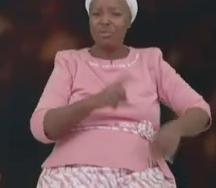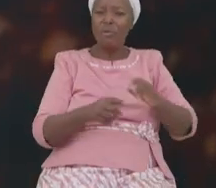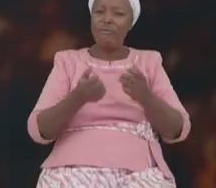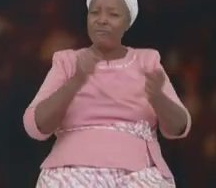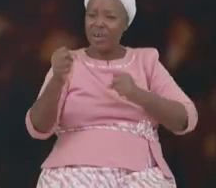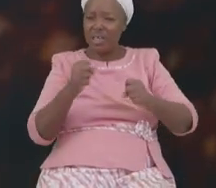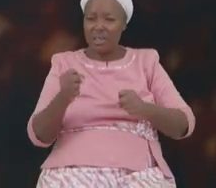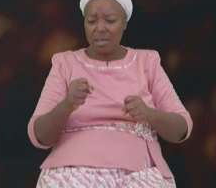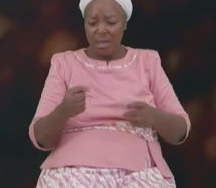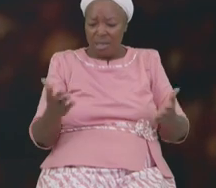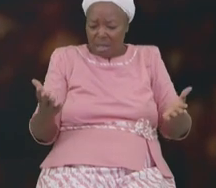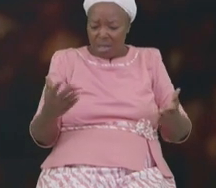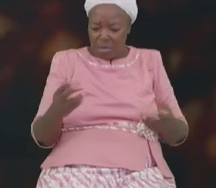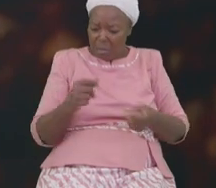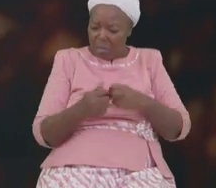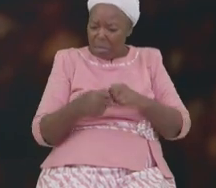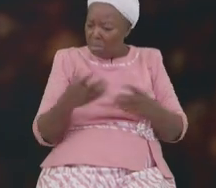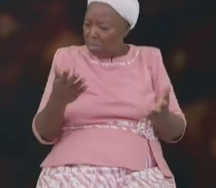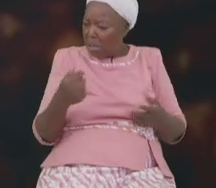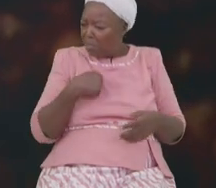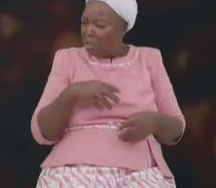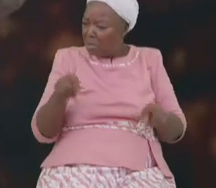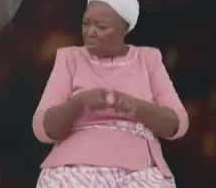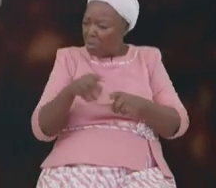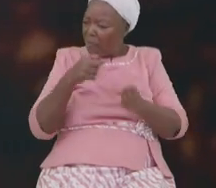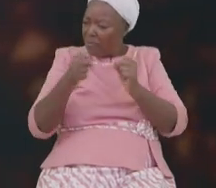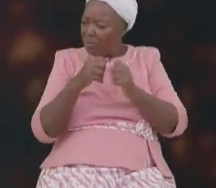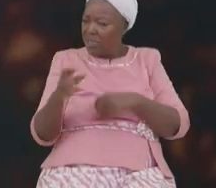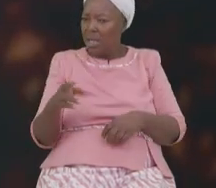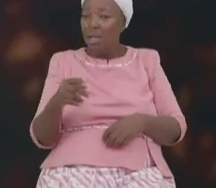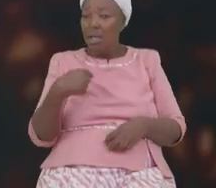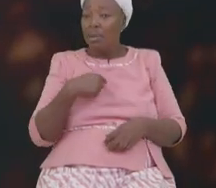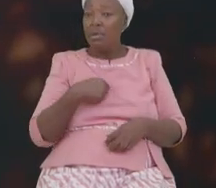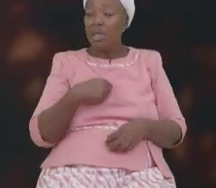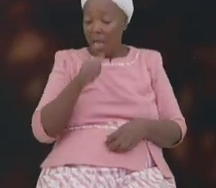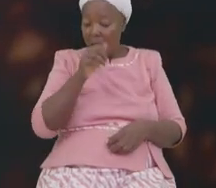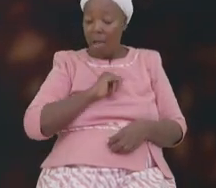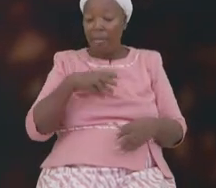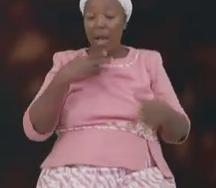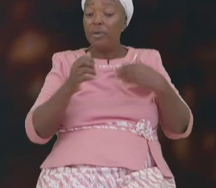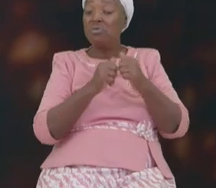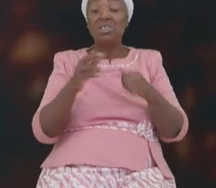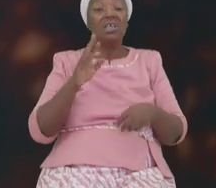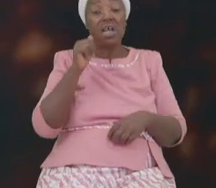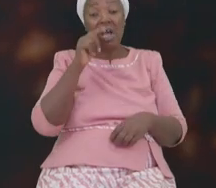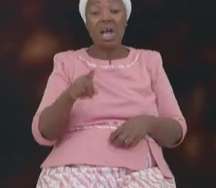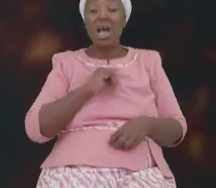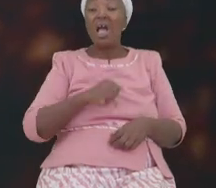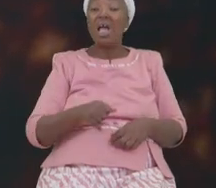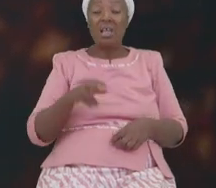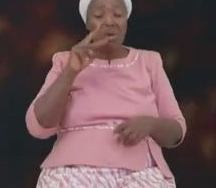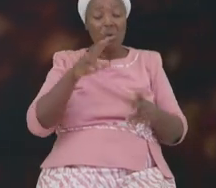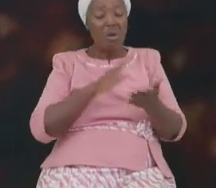and I'm in the mood of fighting with her. I'm happy without her. I look nice without her.